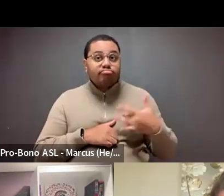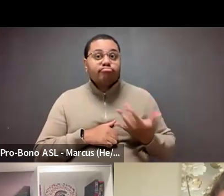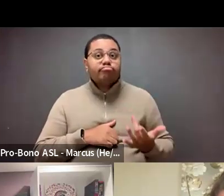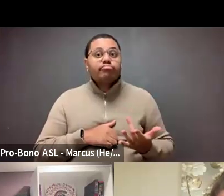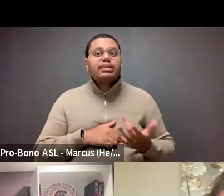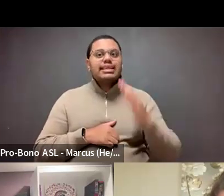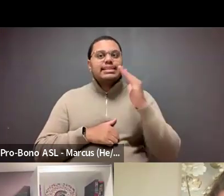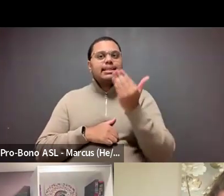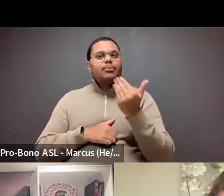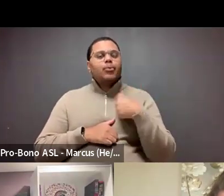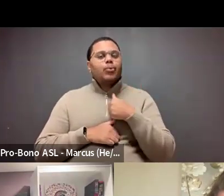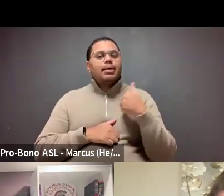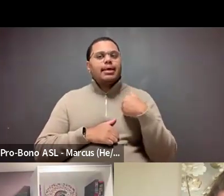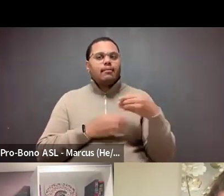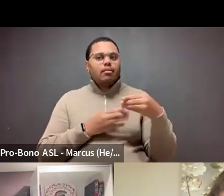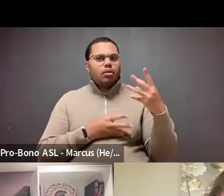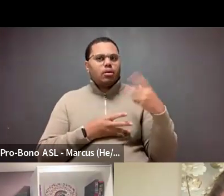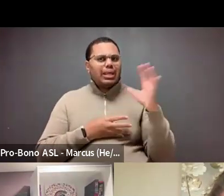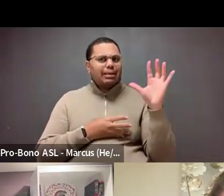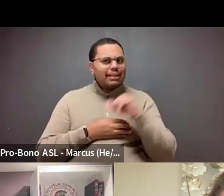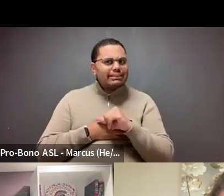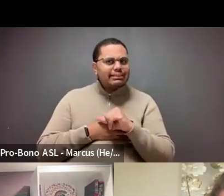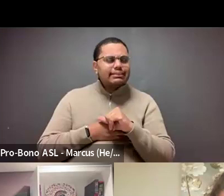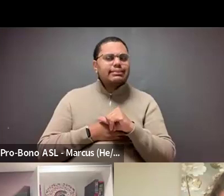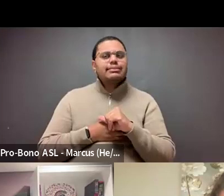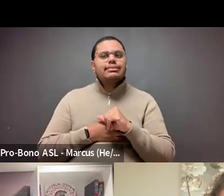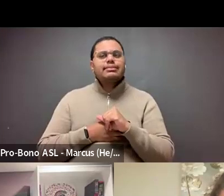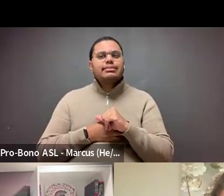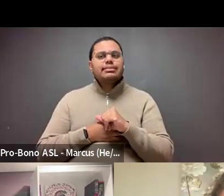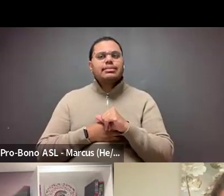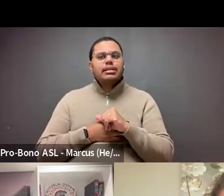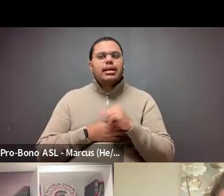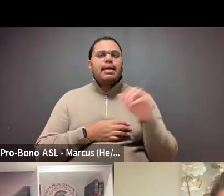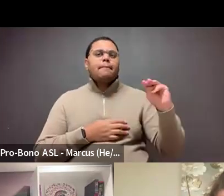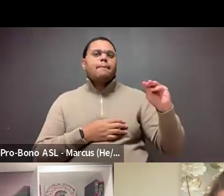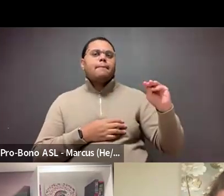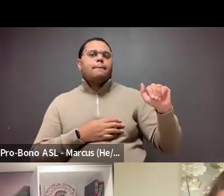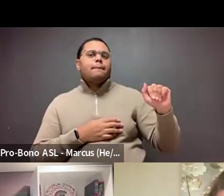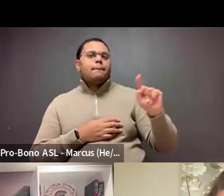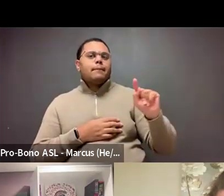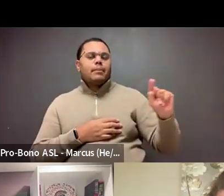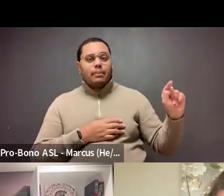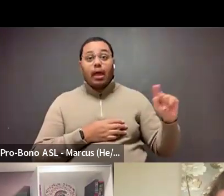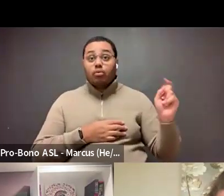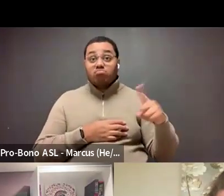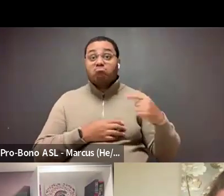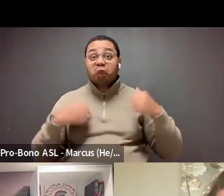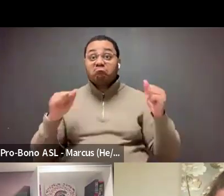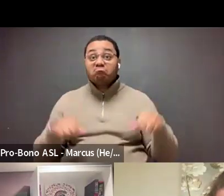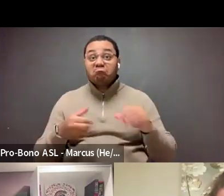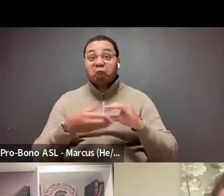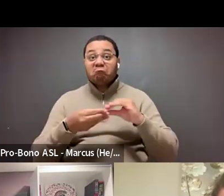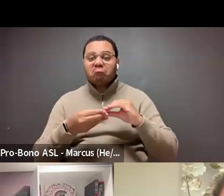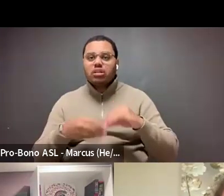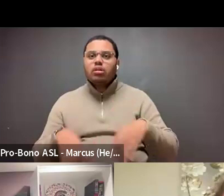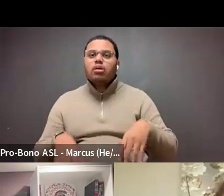It looks like we have, did we miss any? We got Matt's question. I can feel this one if you want. Okay, great.